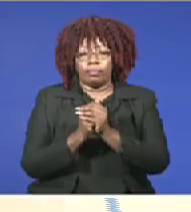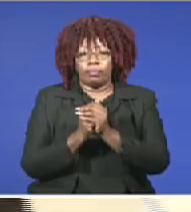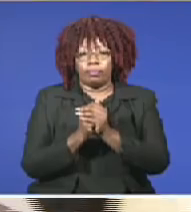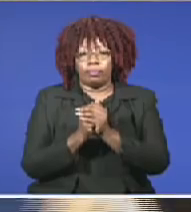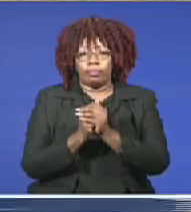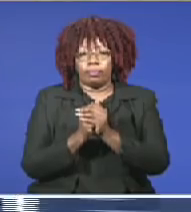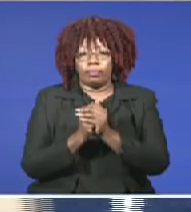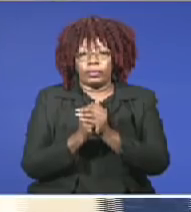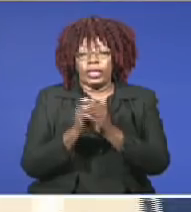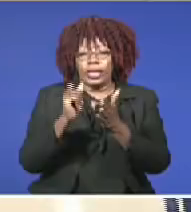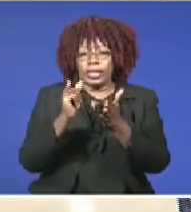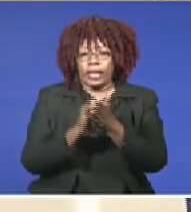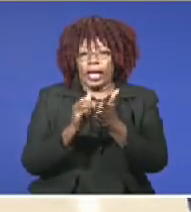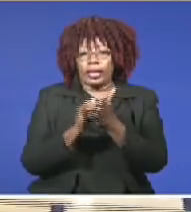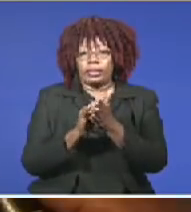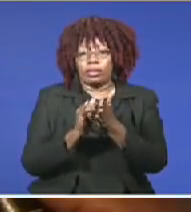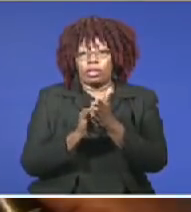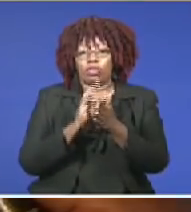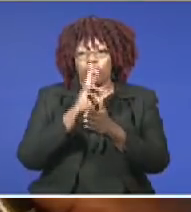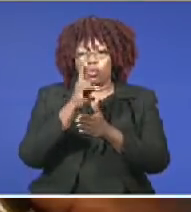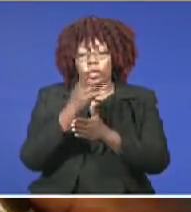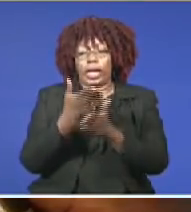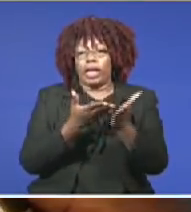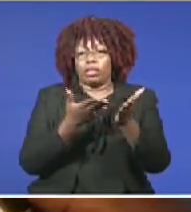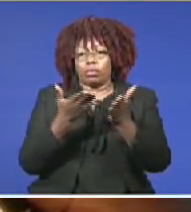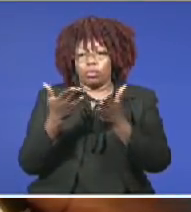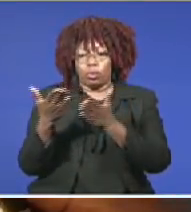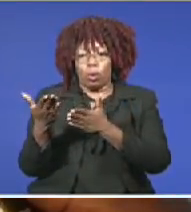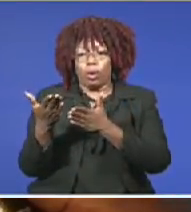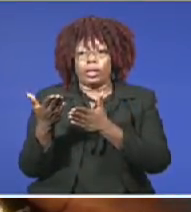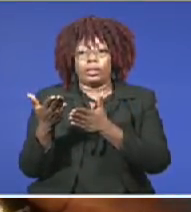You know, that has really brought